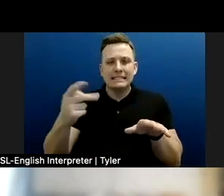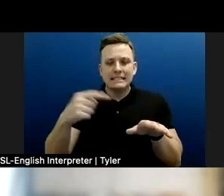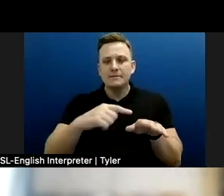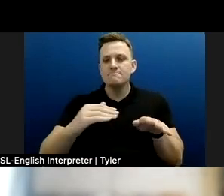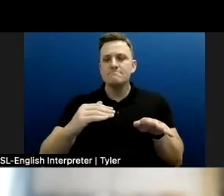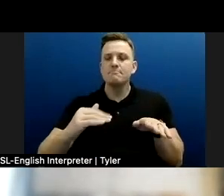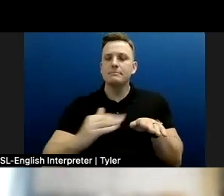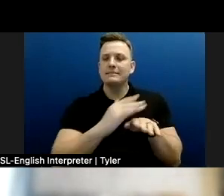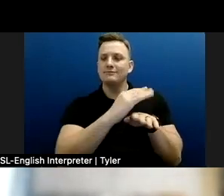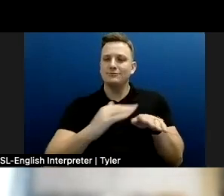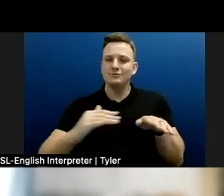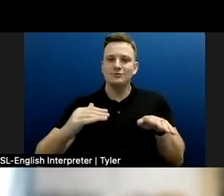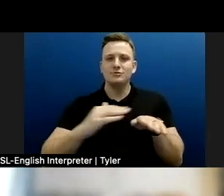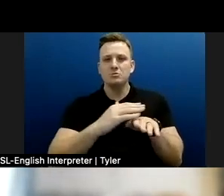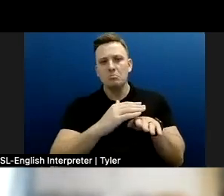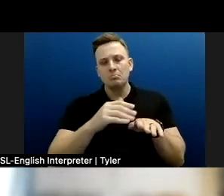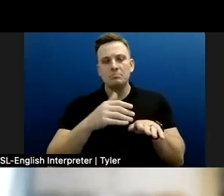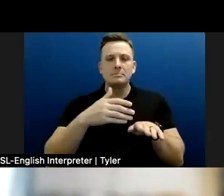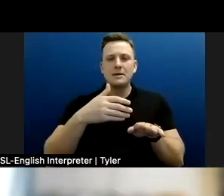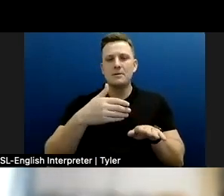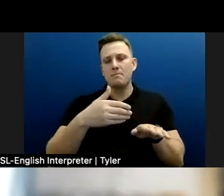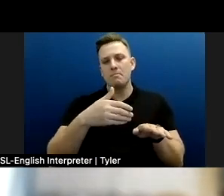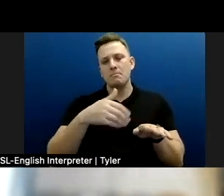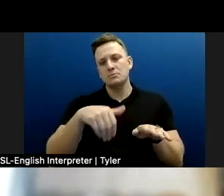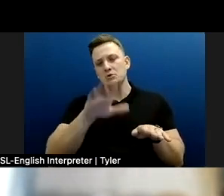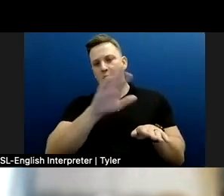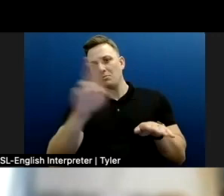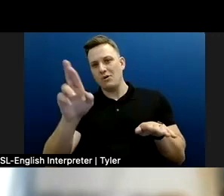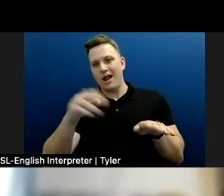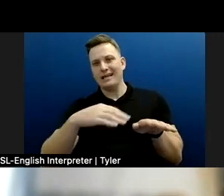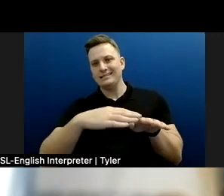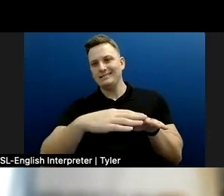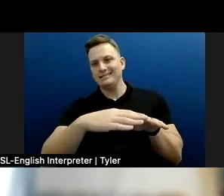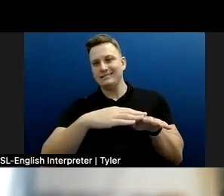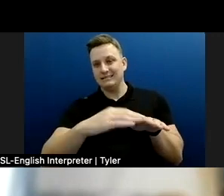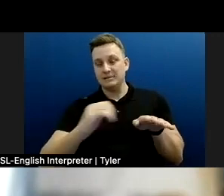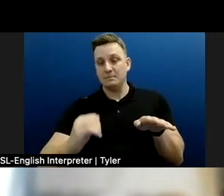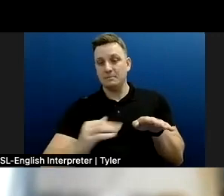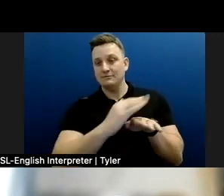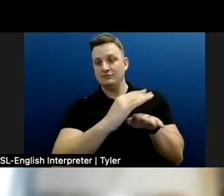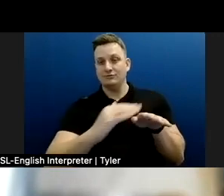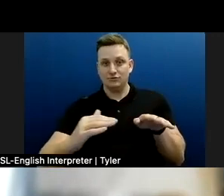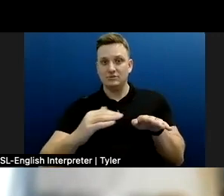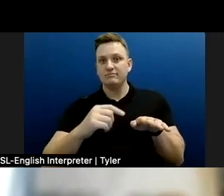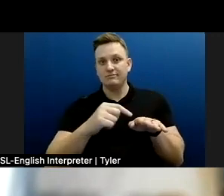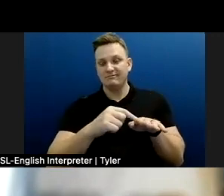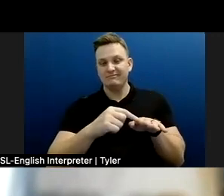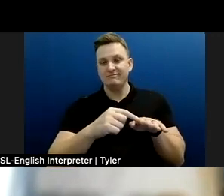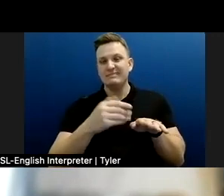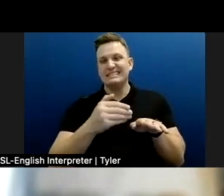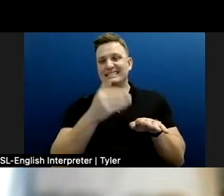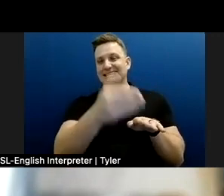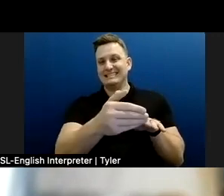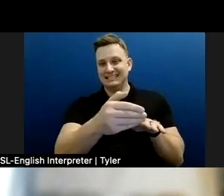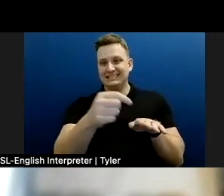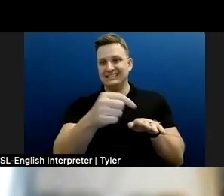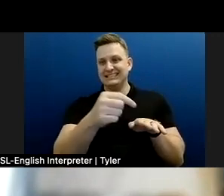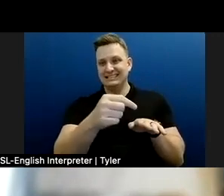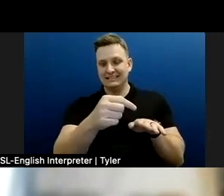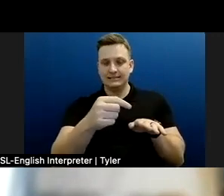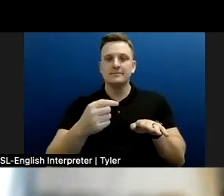the top right hand corner of the picture. I live right beside